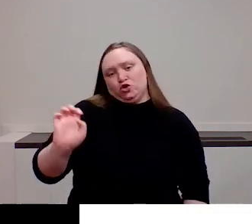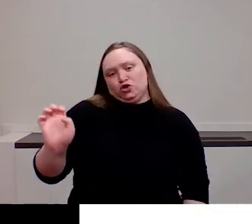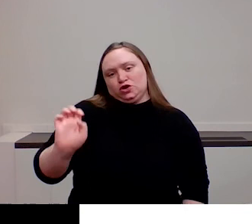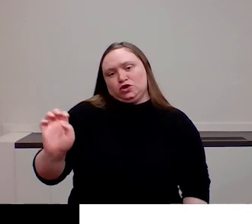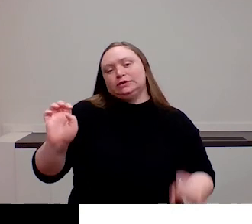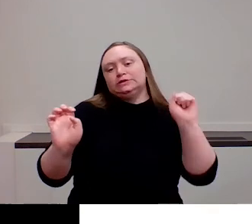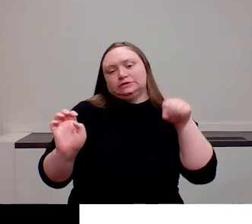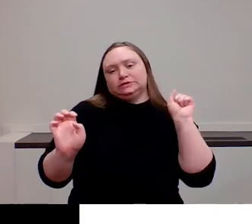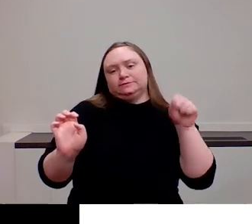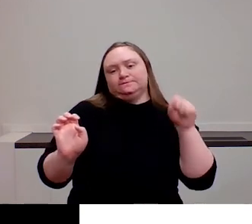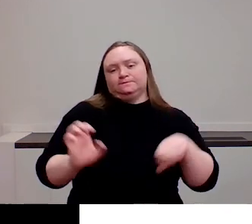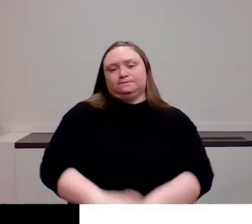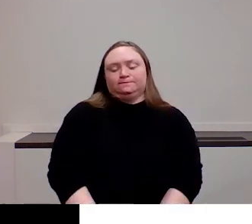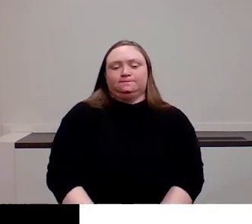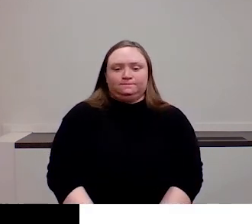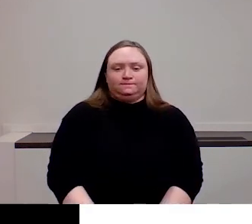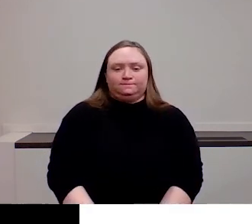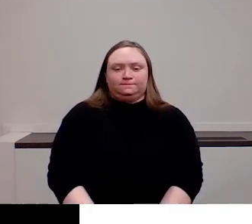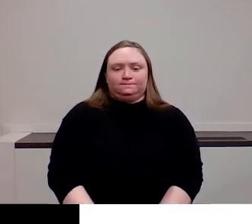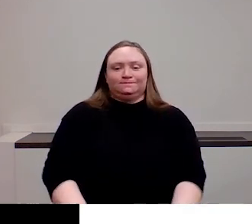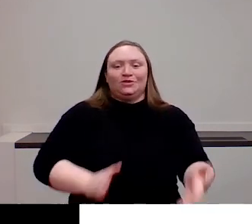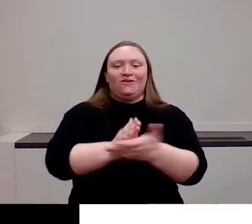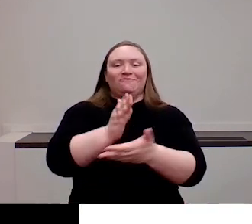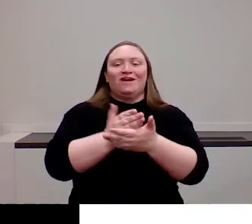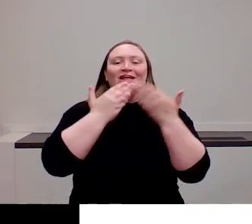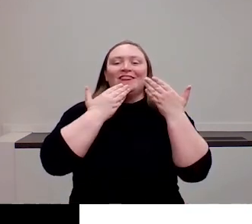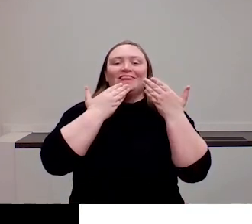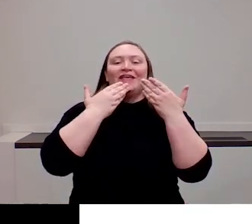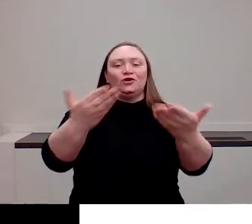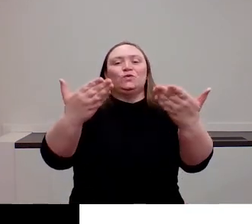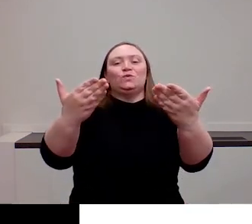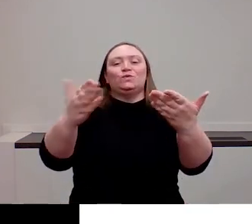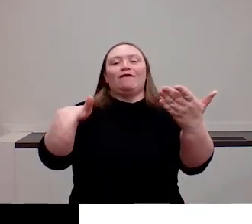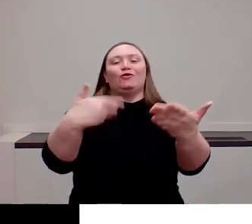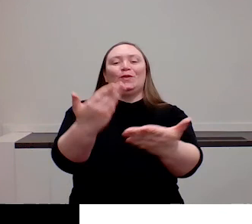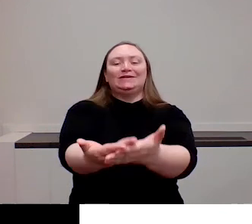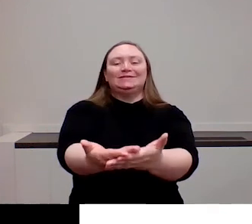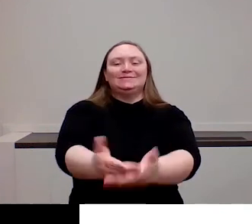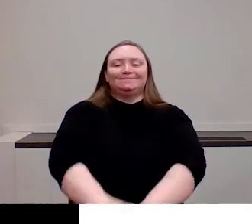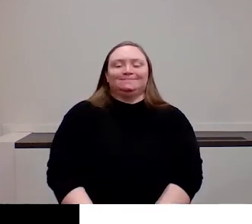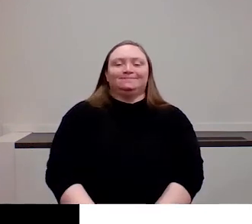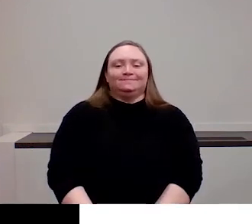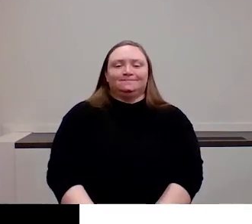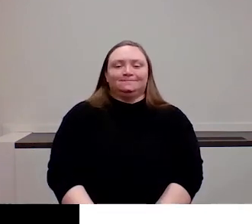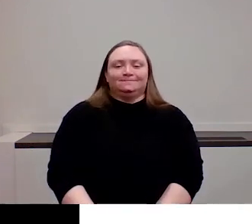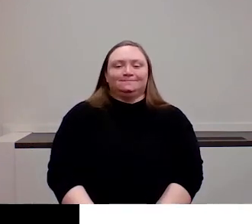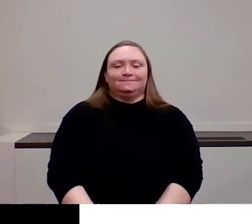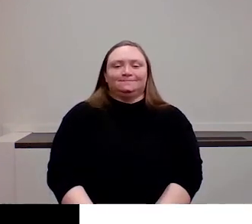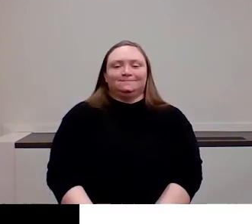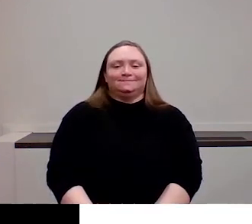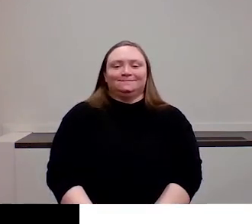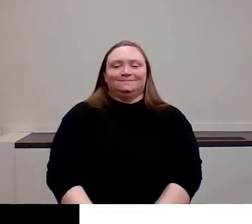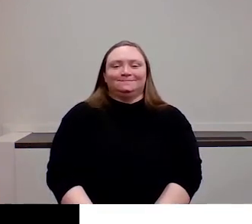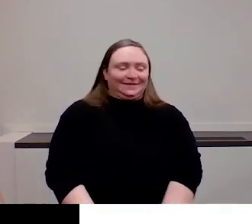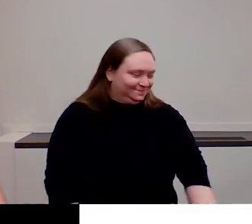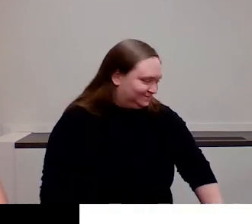Eichenberg. Yes. All right. Thanks, everyone. Stay healthy.